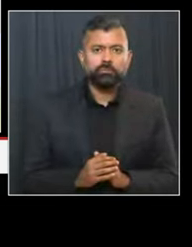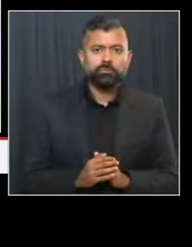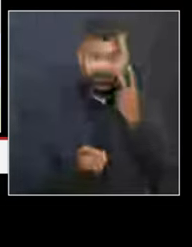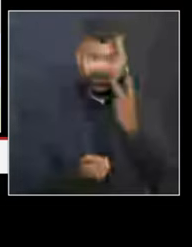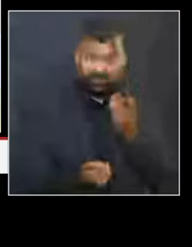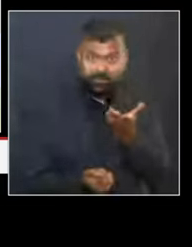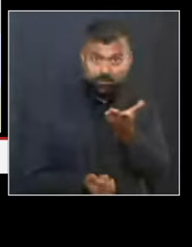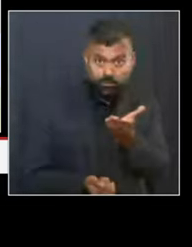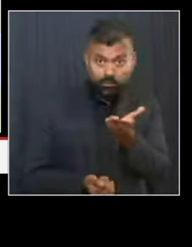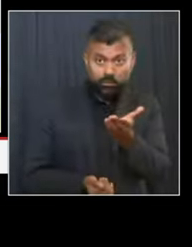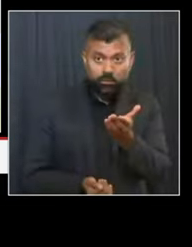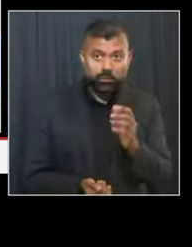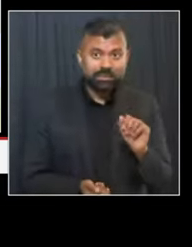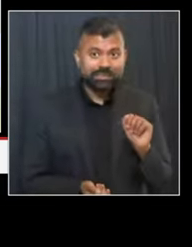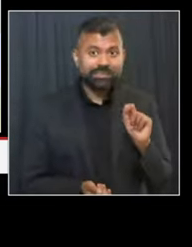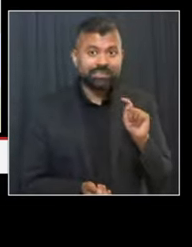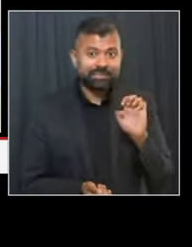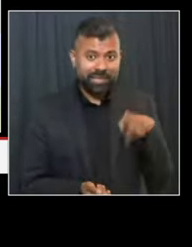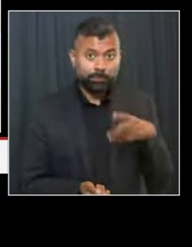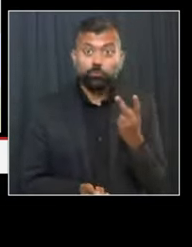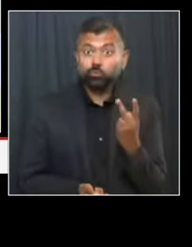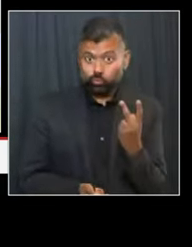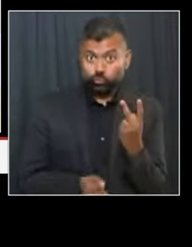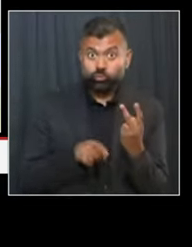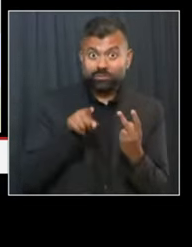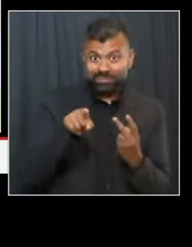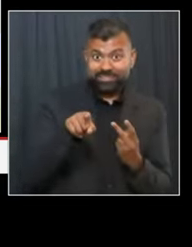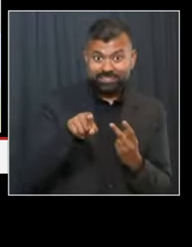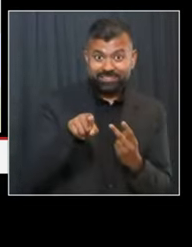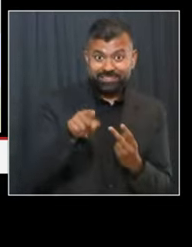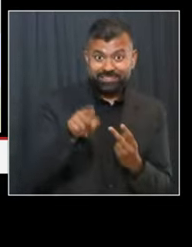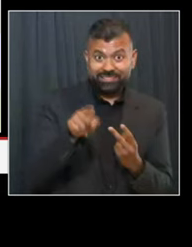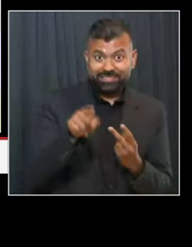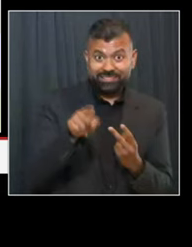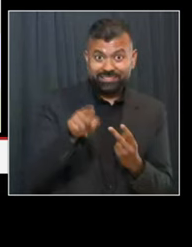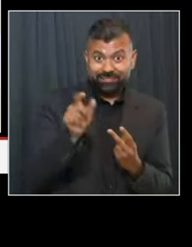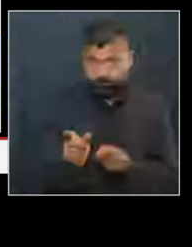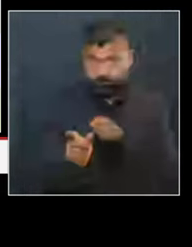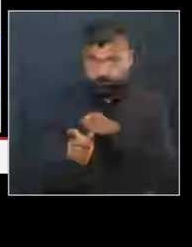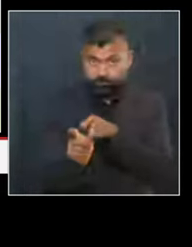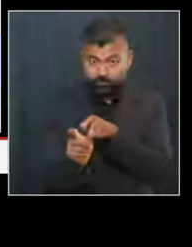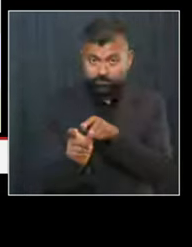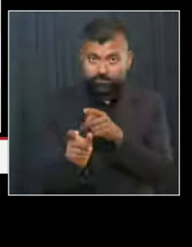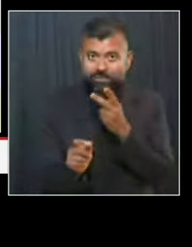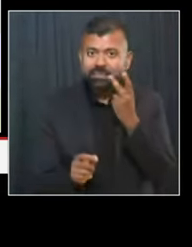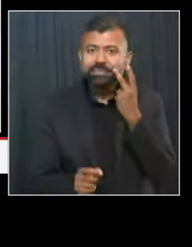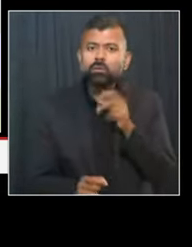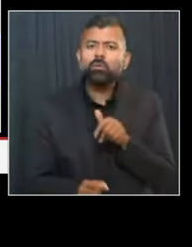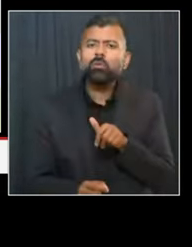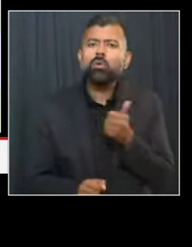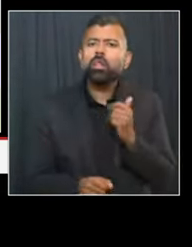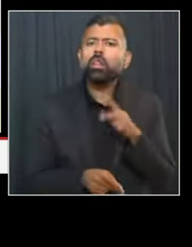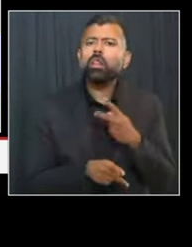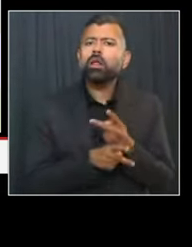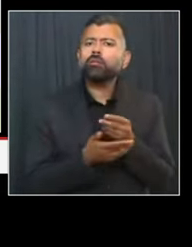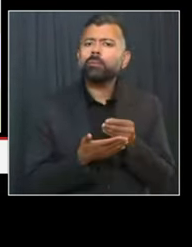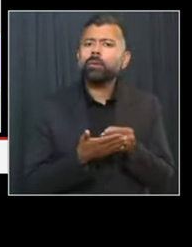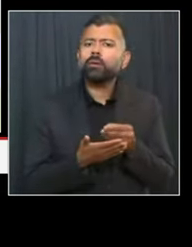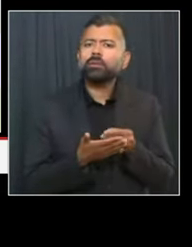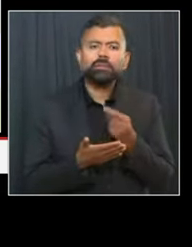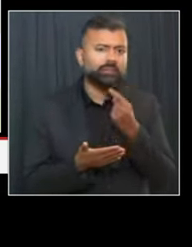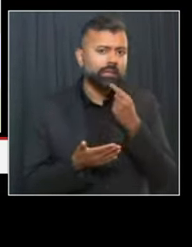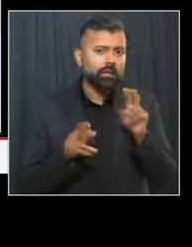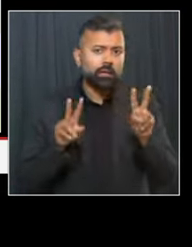two, if you look at the row of other funds, SPR or O type, you see the word solved. Well, that's because